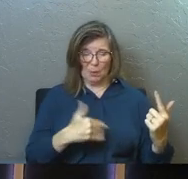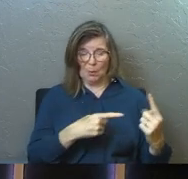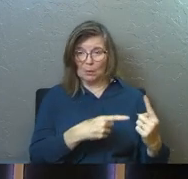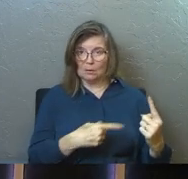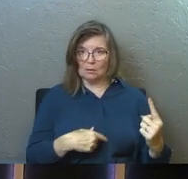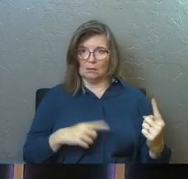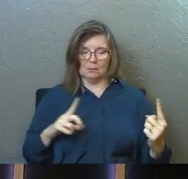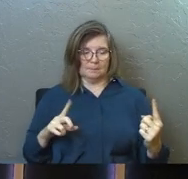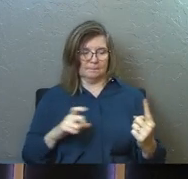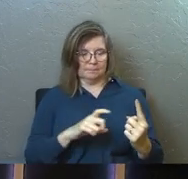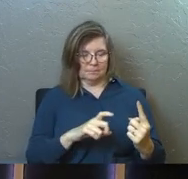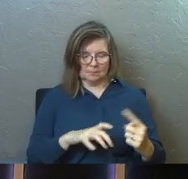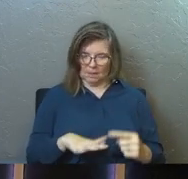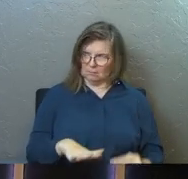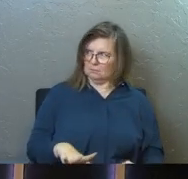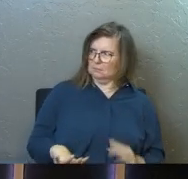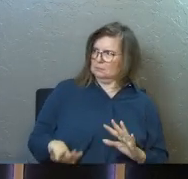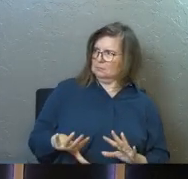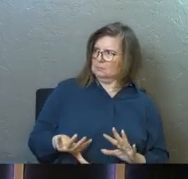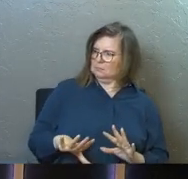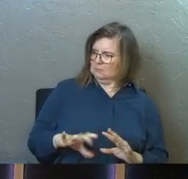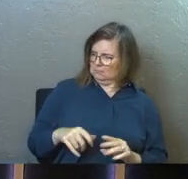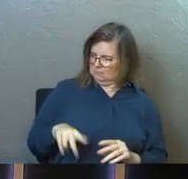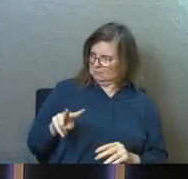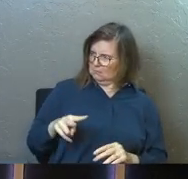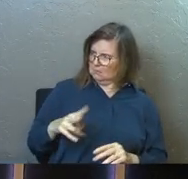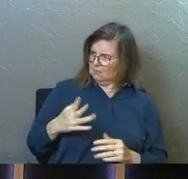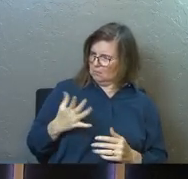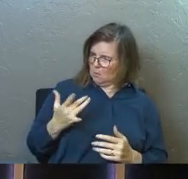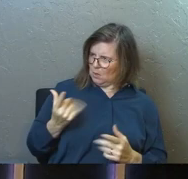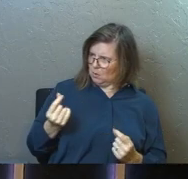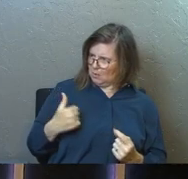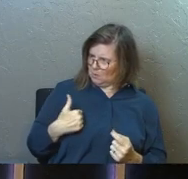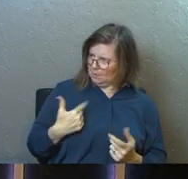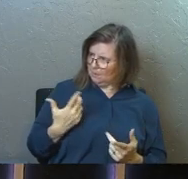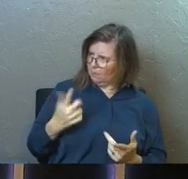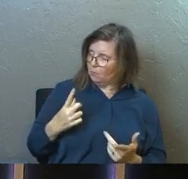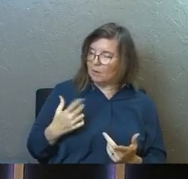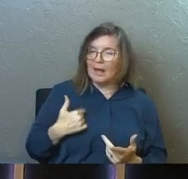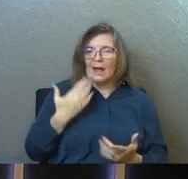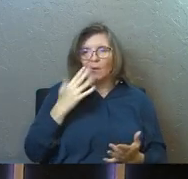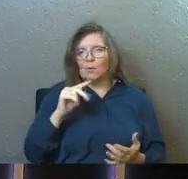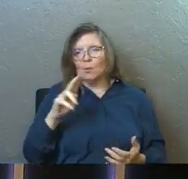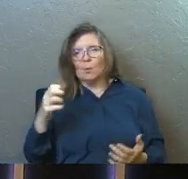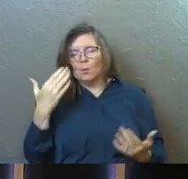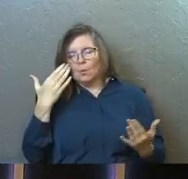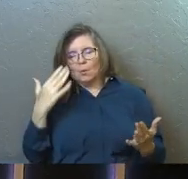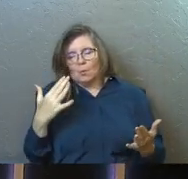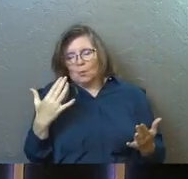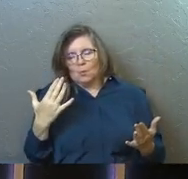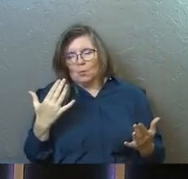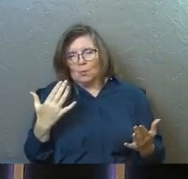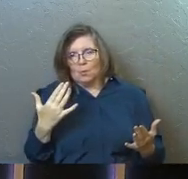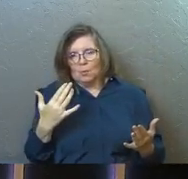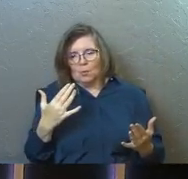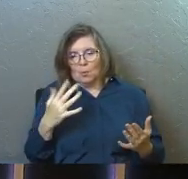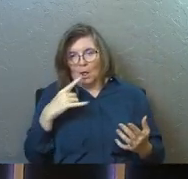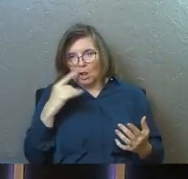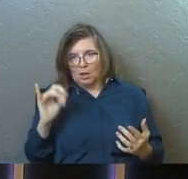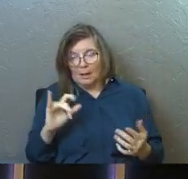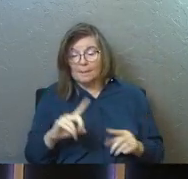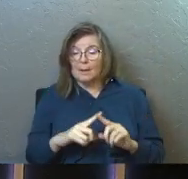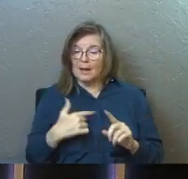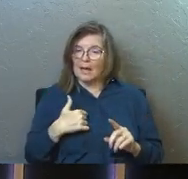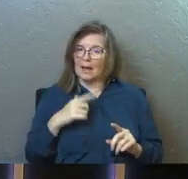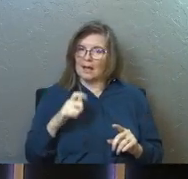you, dude? In front of all these people? And I don't know exactly what the tone was, okay? I don't know exactly what the scene looked